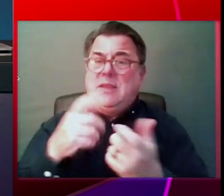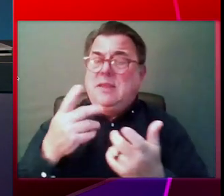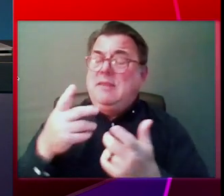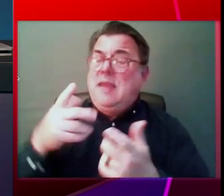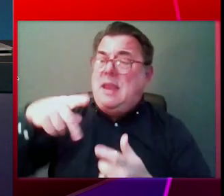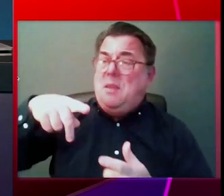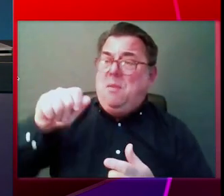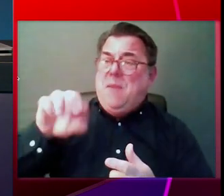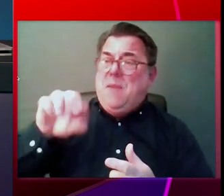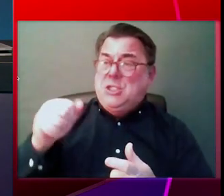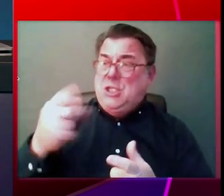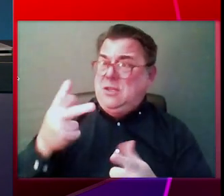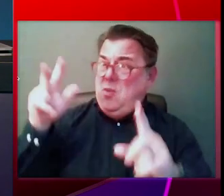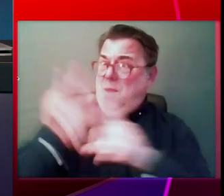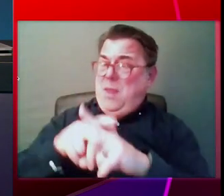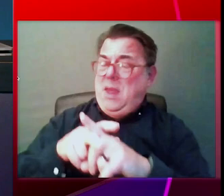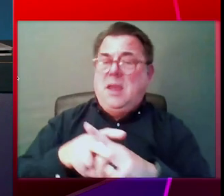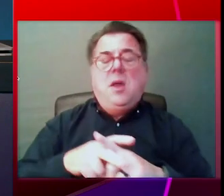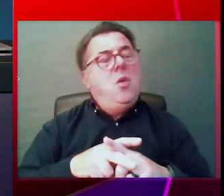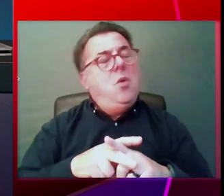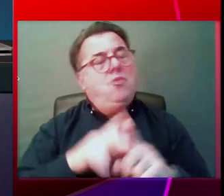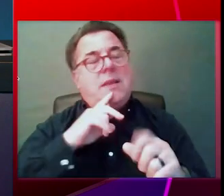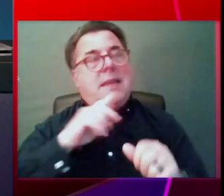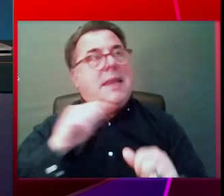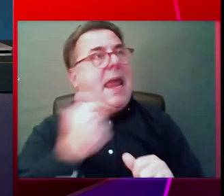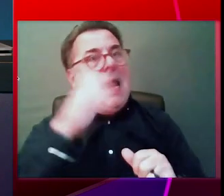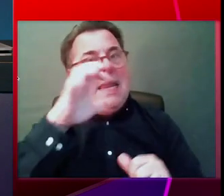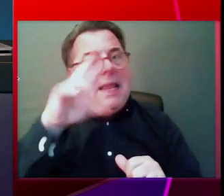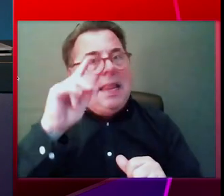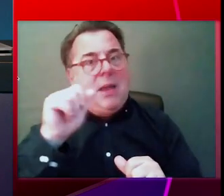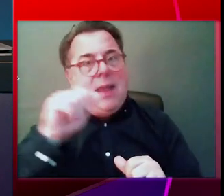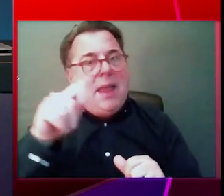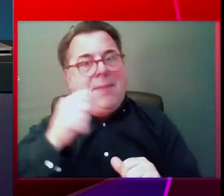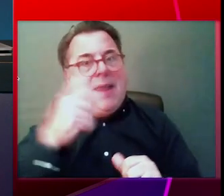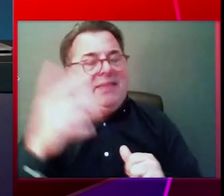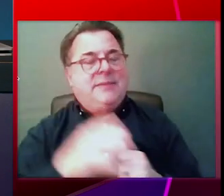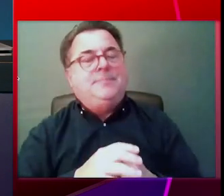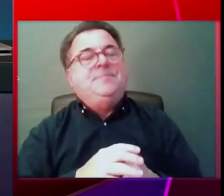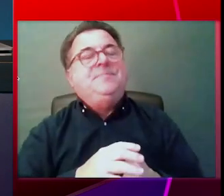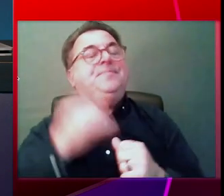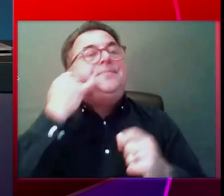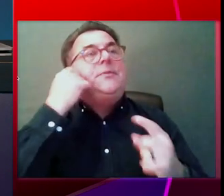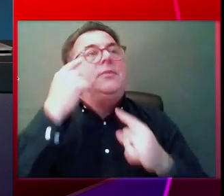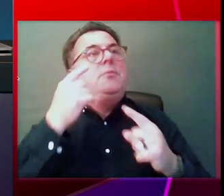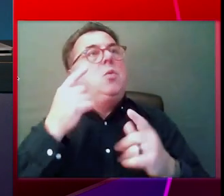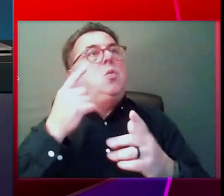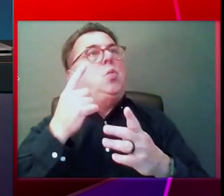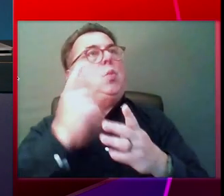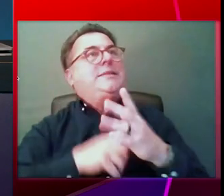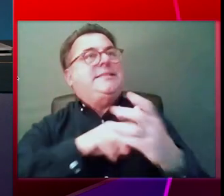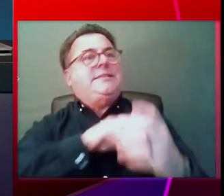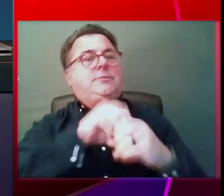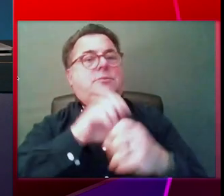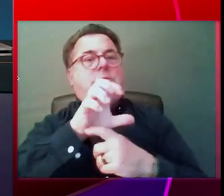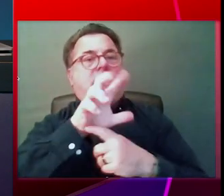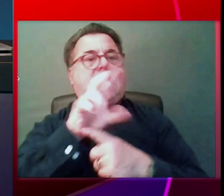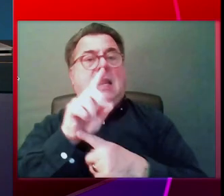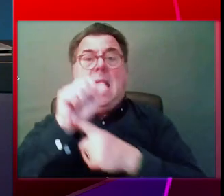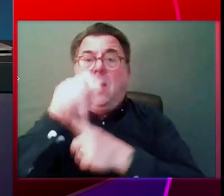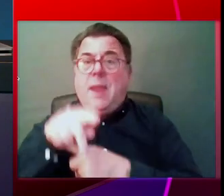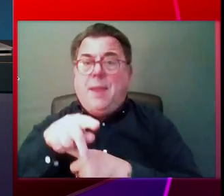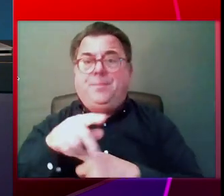so really any cloud application. Okay. When you think about what makes up a cloud app, you have things